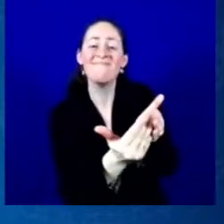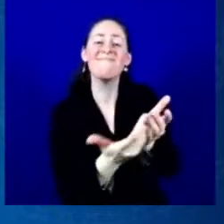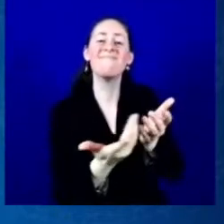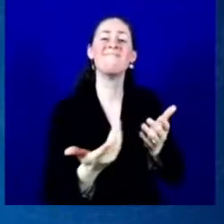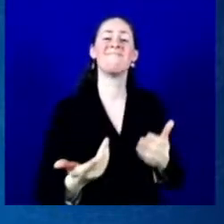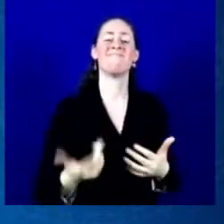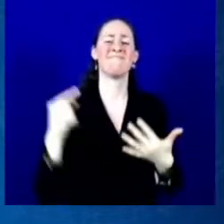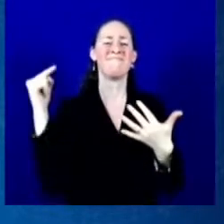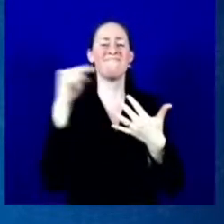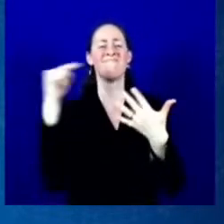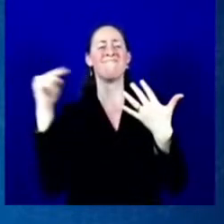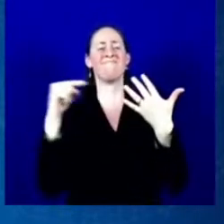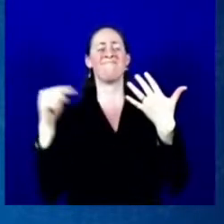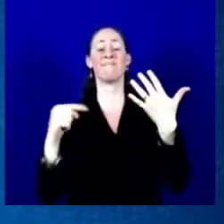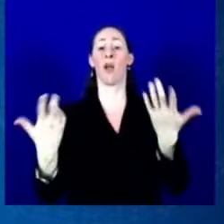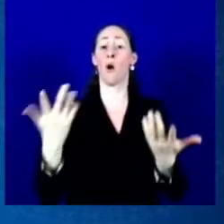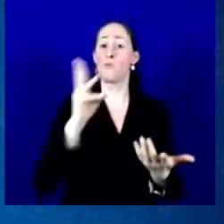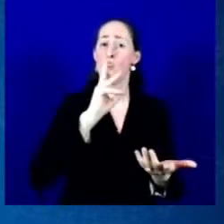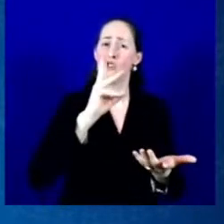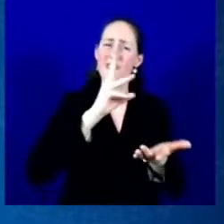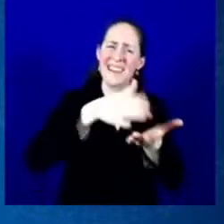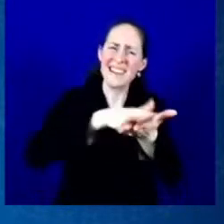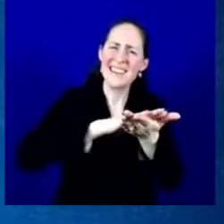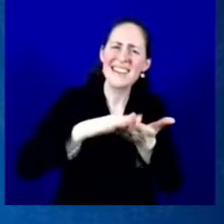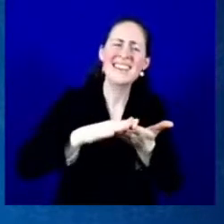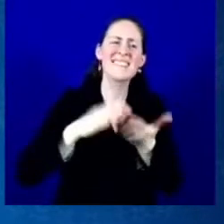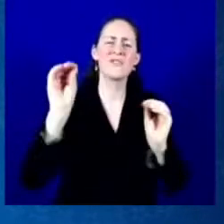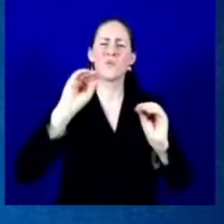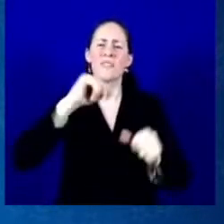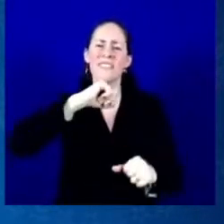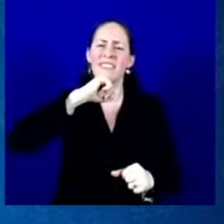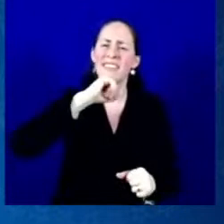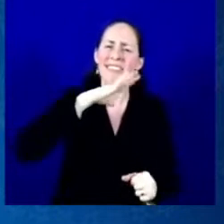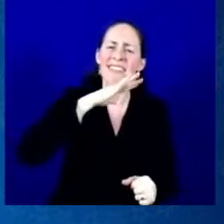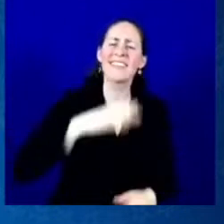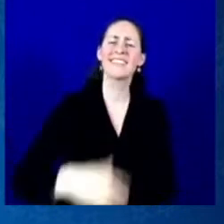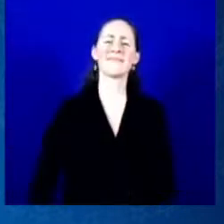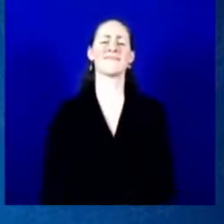And today, up to 10 million homes in America and more than